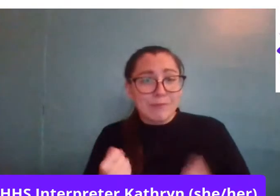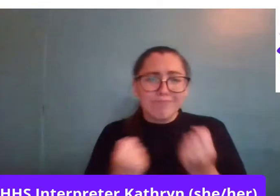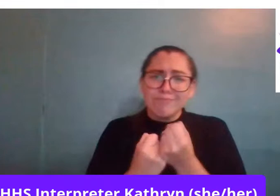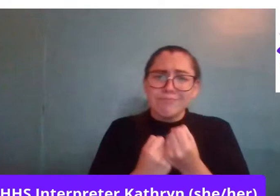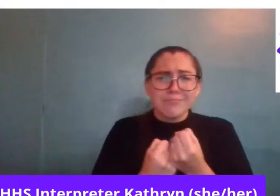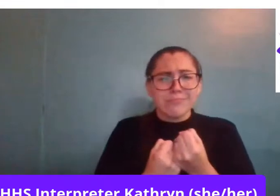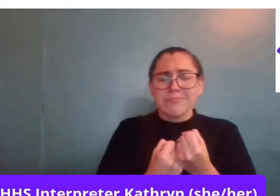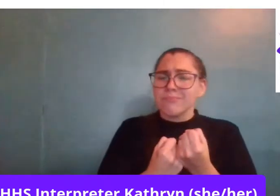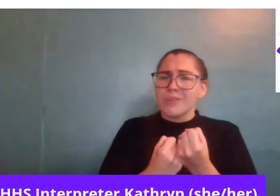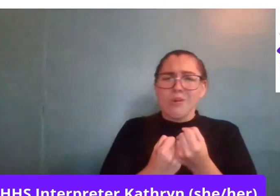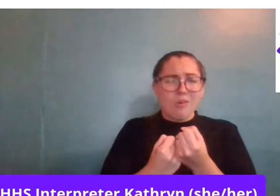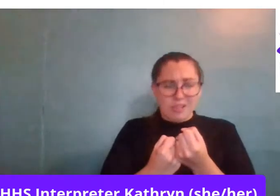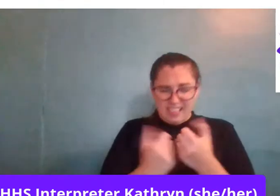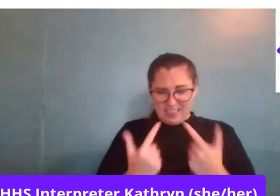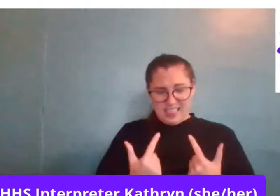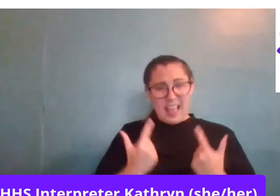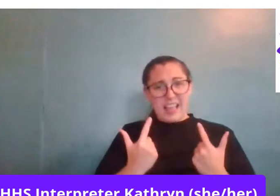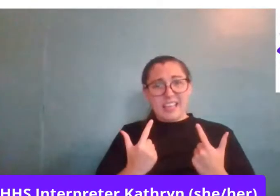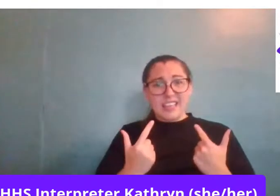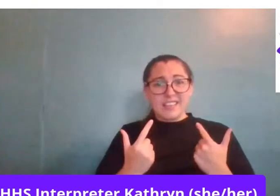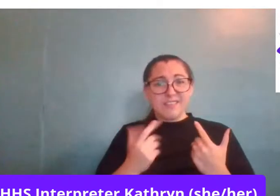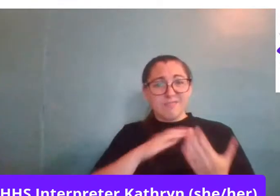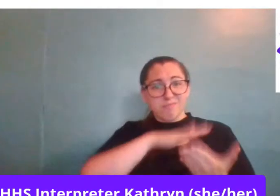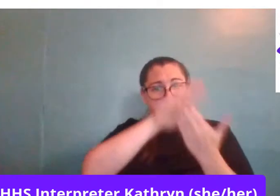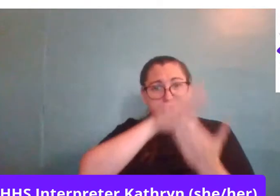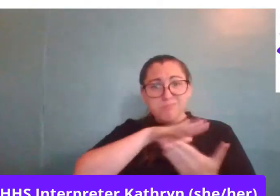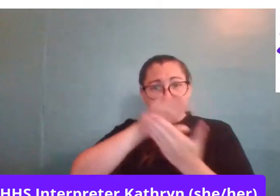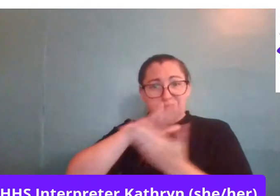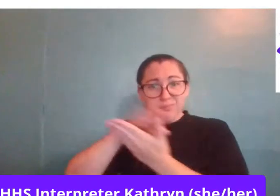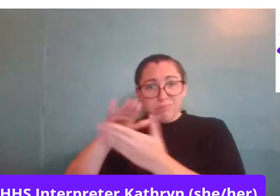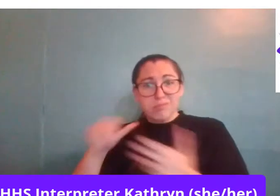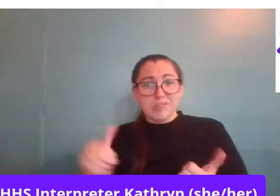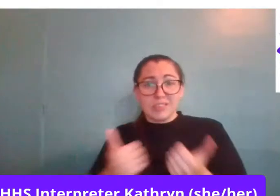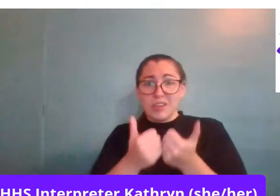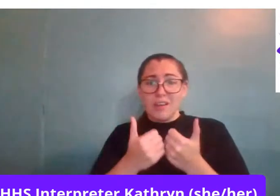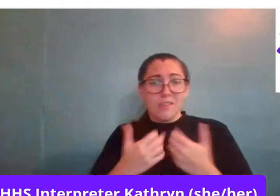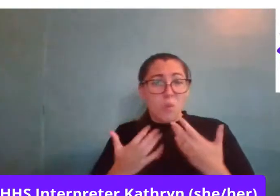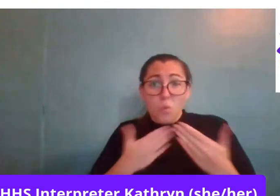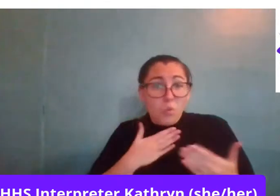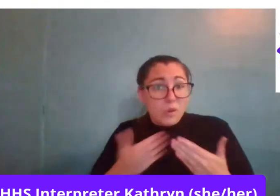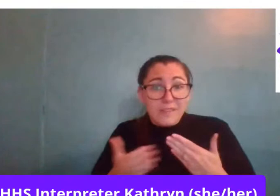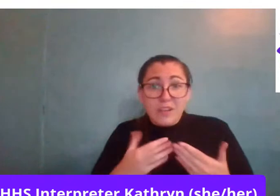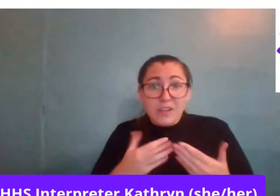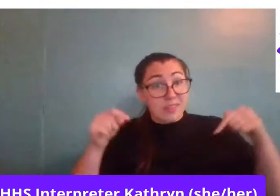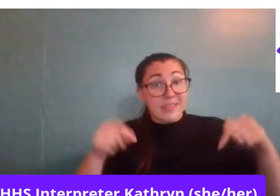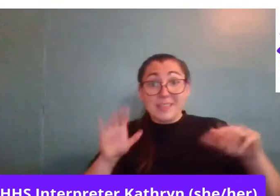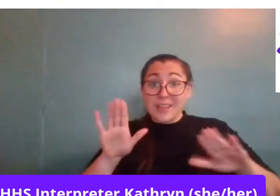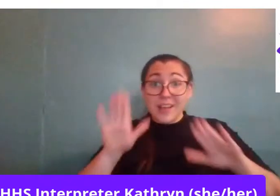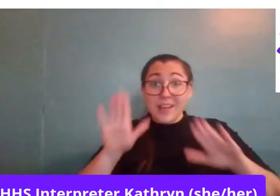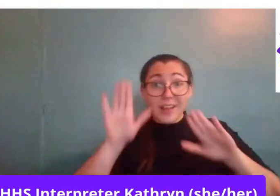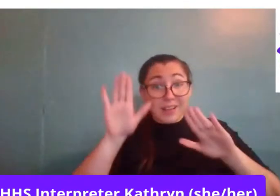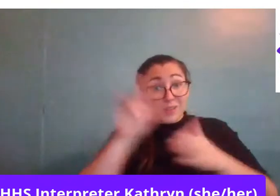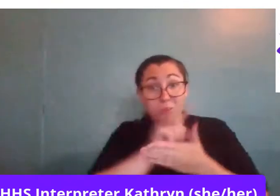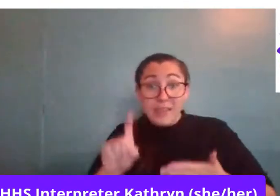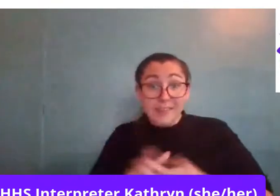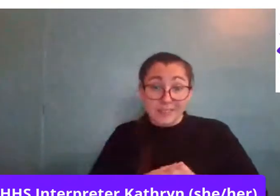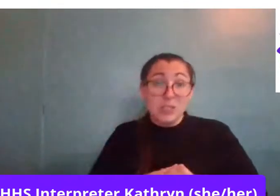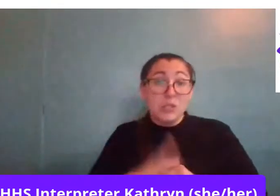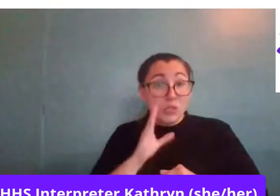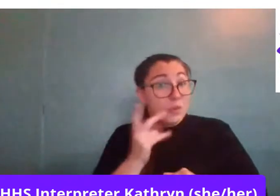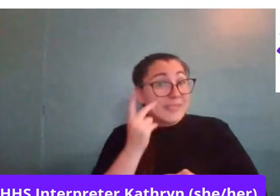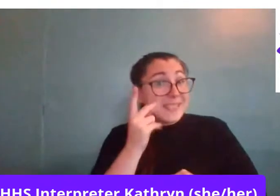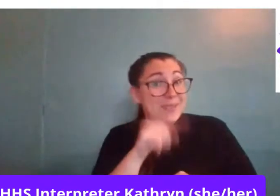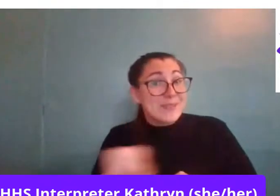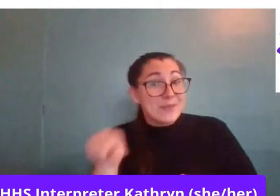whatever life has presented to you. And this has been just an awesome week. And we will see you on